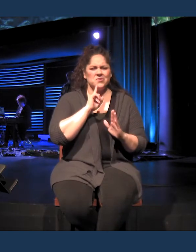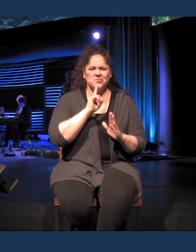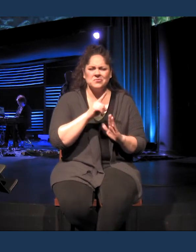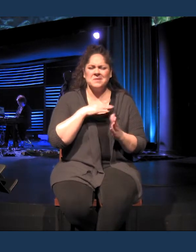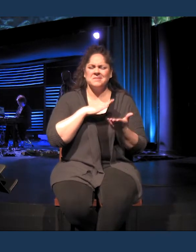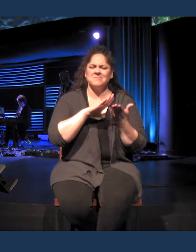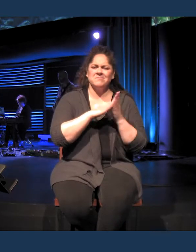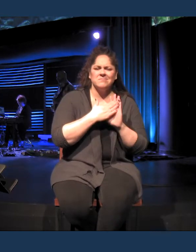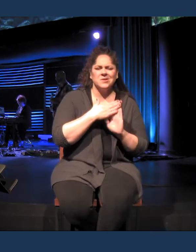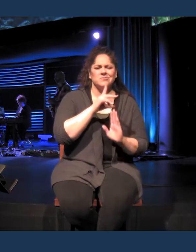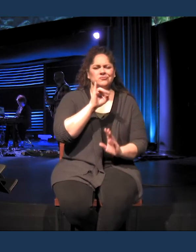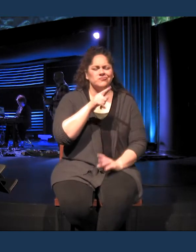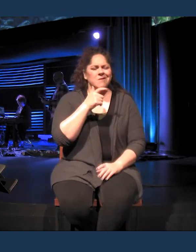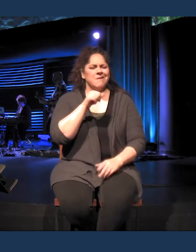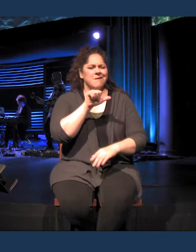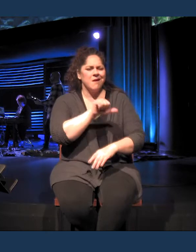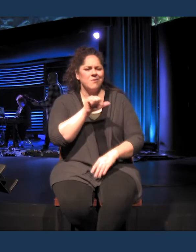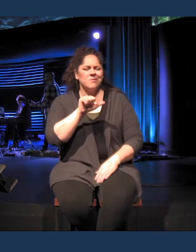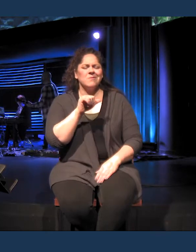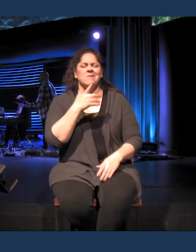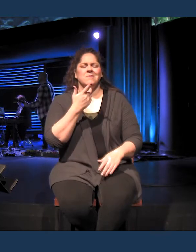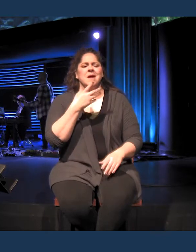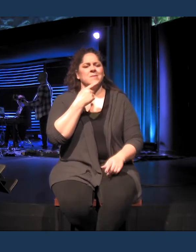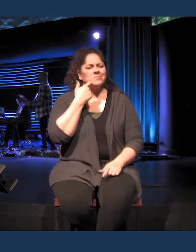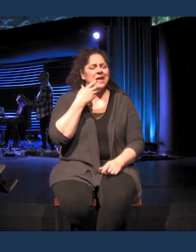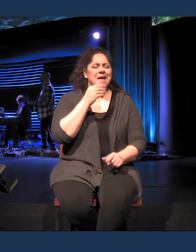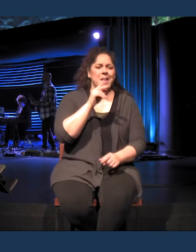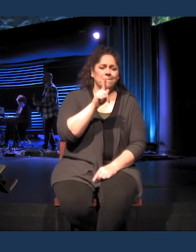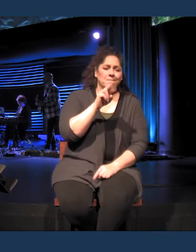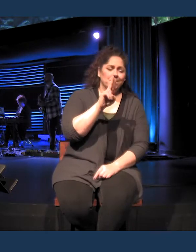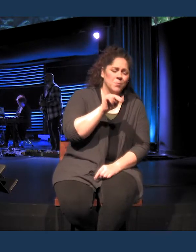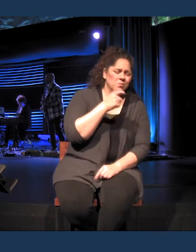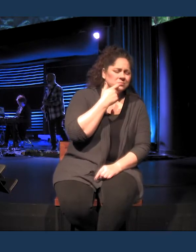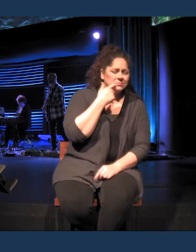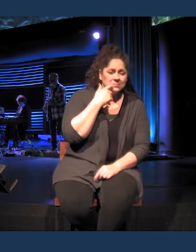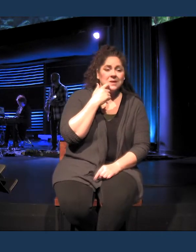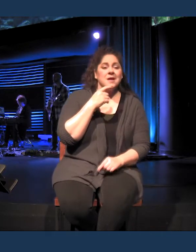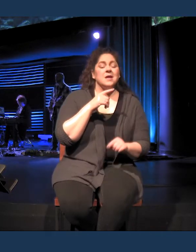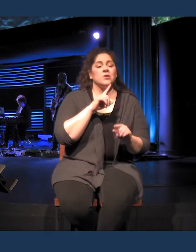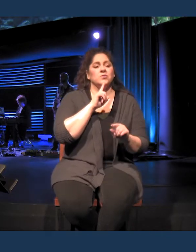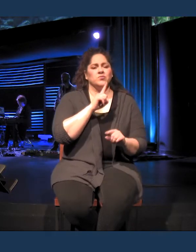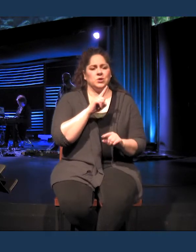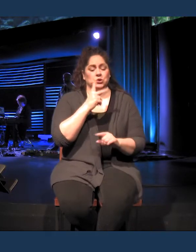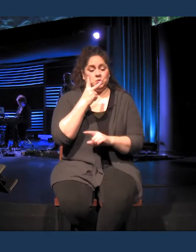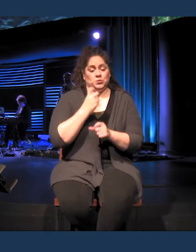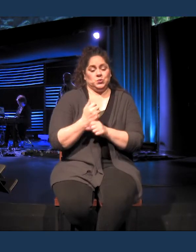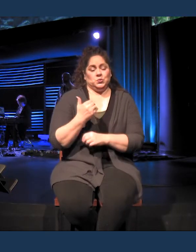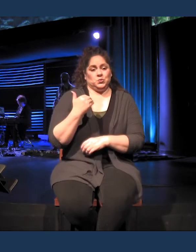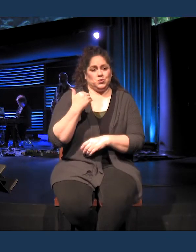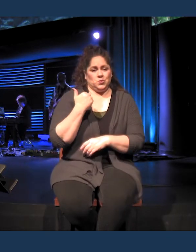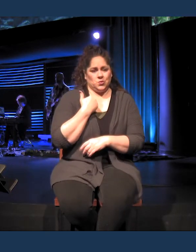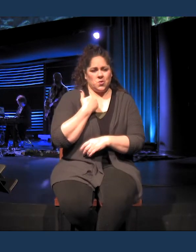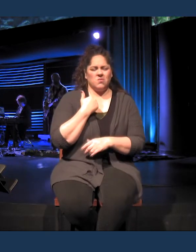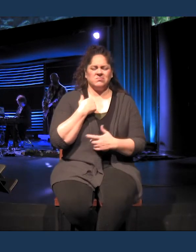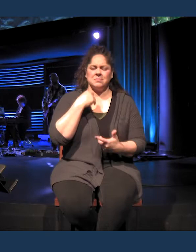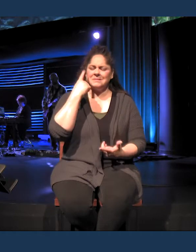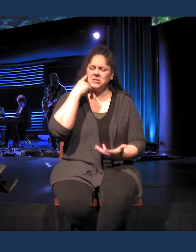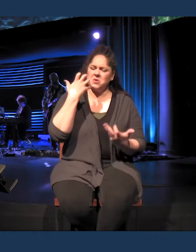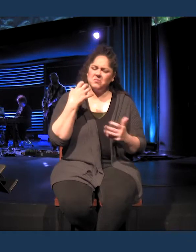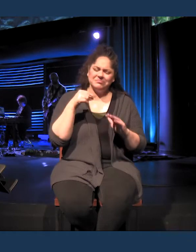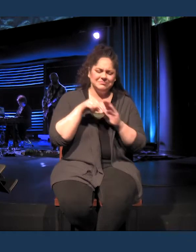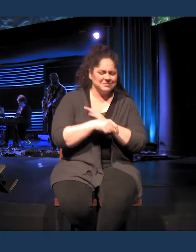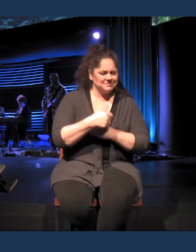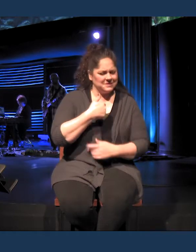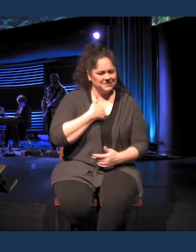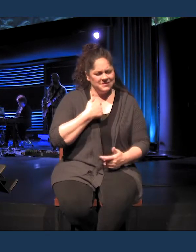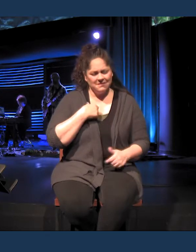alcohol abuse, along with using pornography. At a very low point, 2 years ago, I battled with taking my own life,